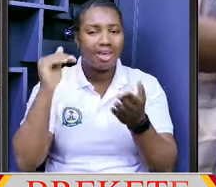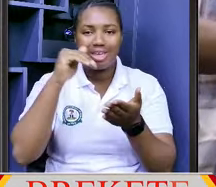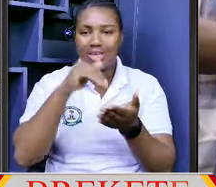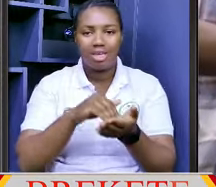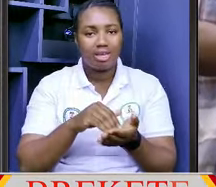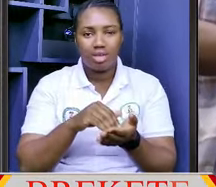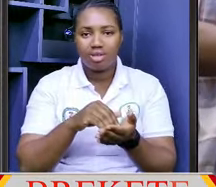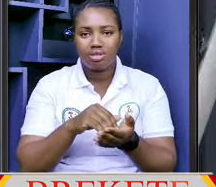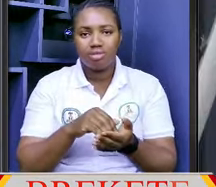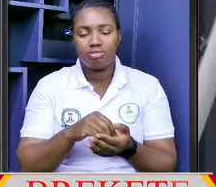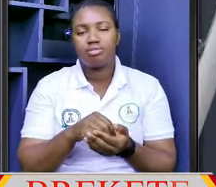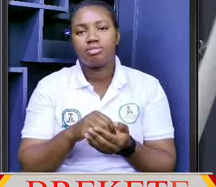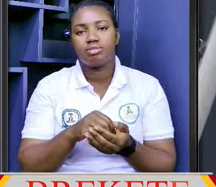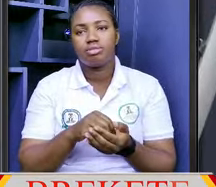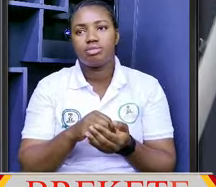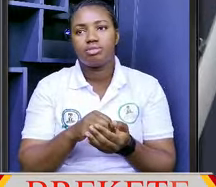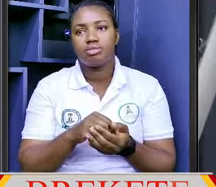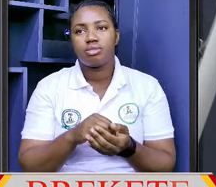Madam. Sir.